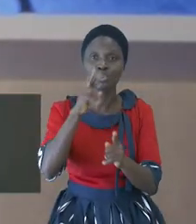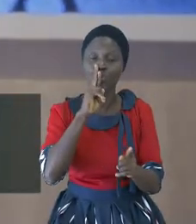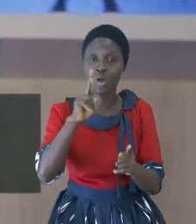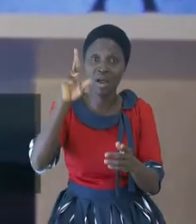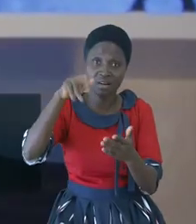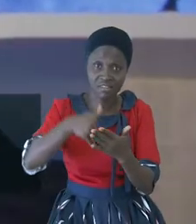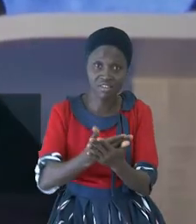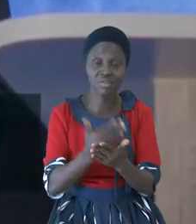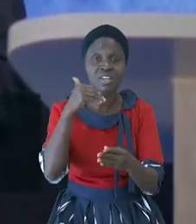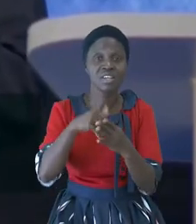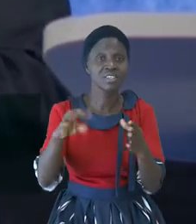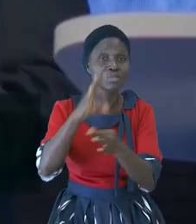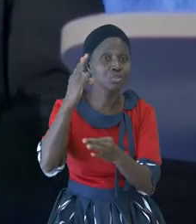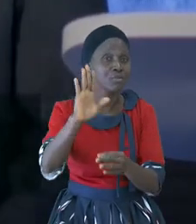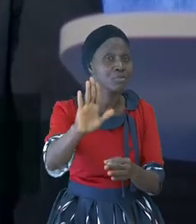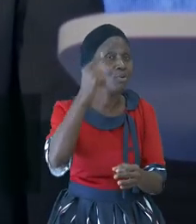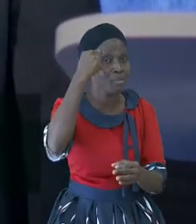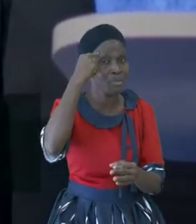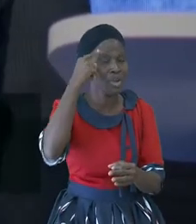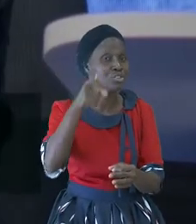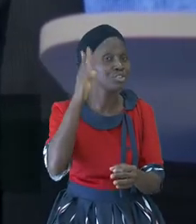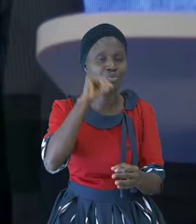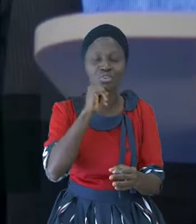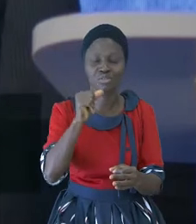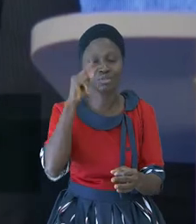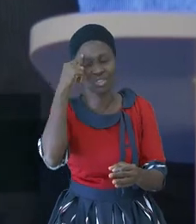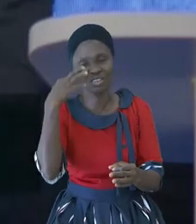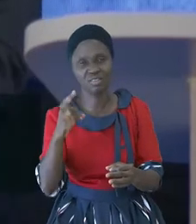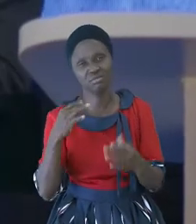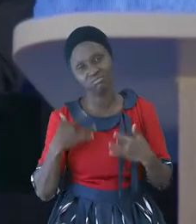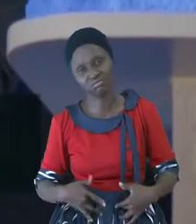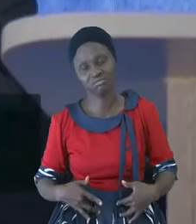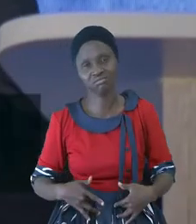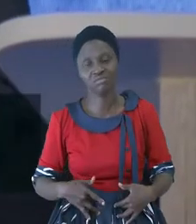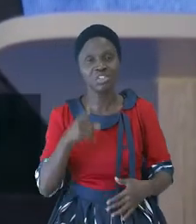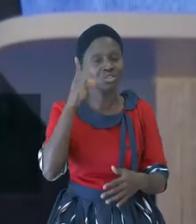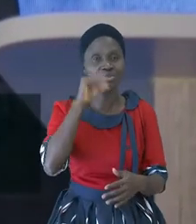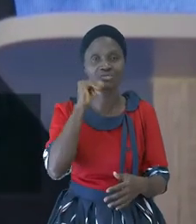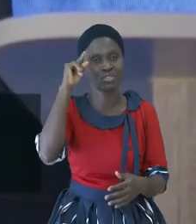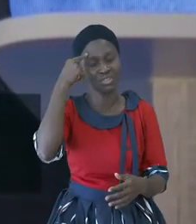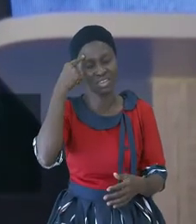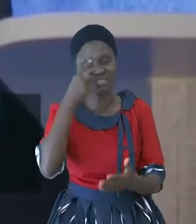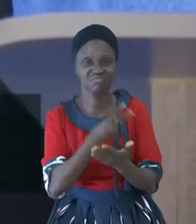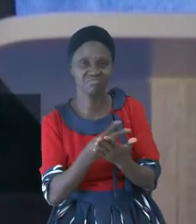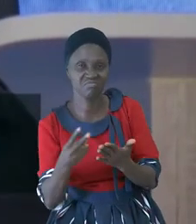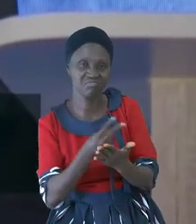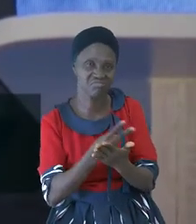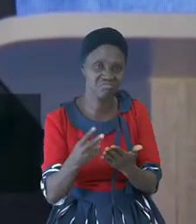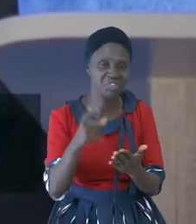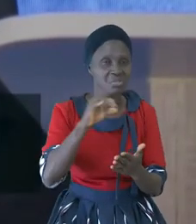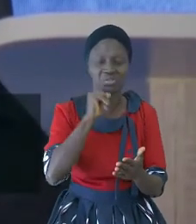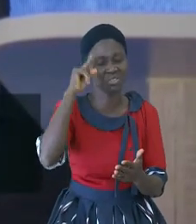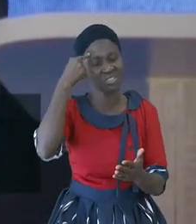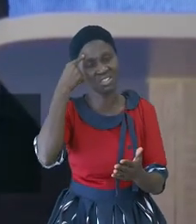mind, you will not think discouragement. You'll be renewed. You'll not think failure. You'll not think